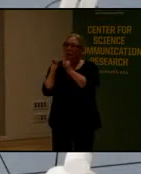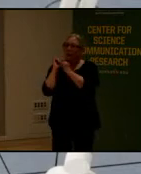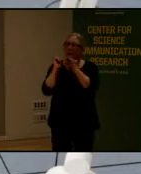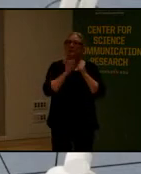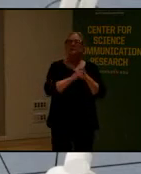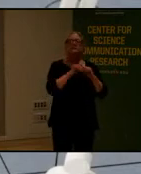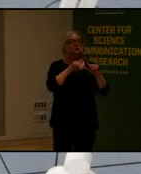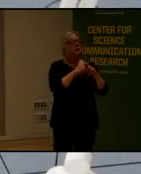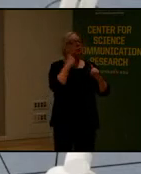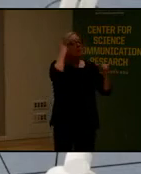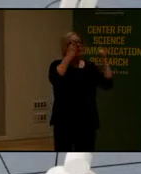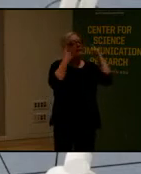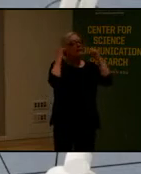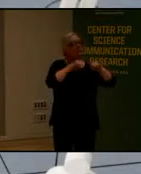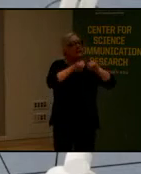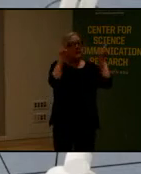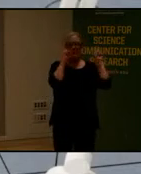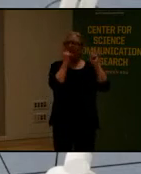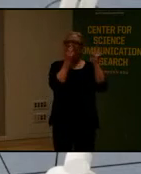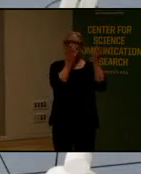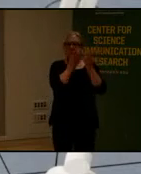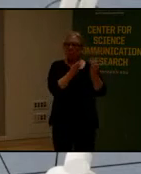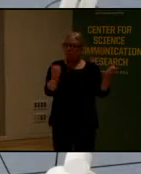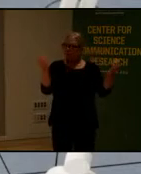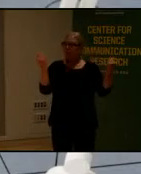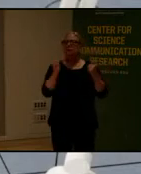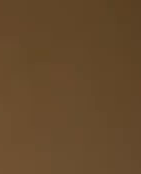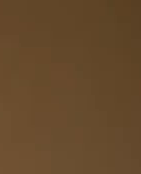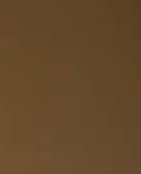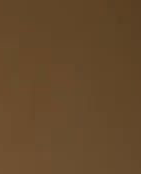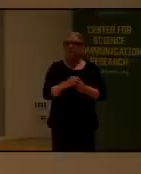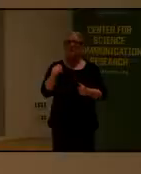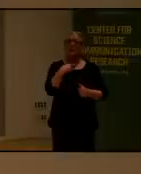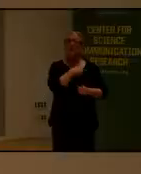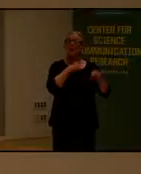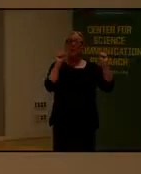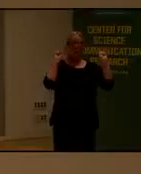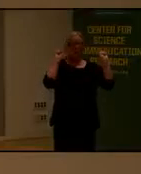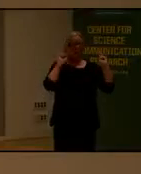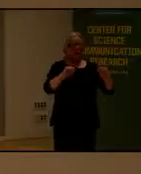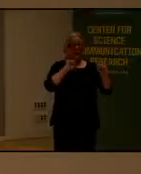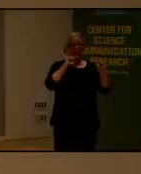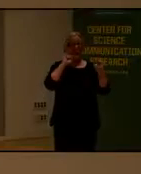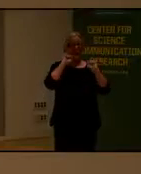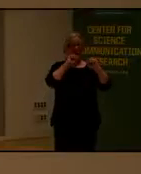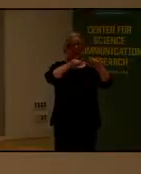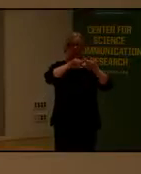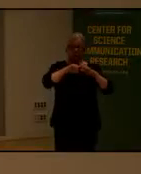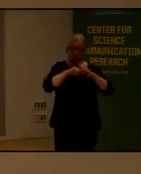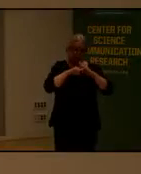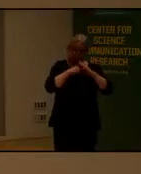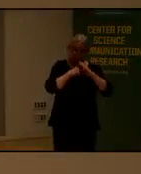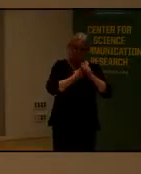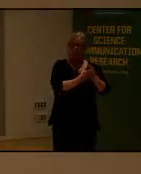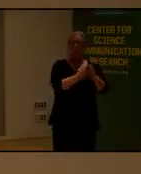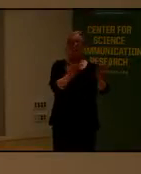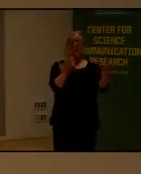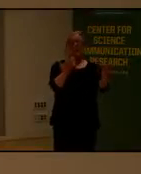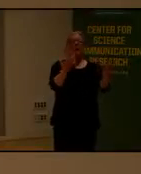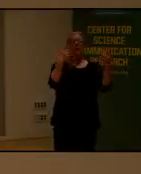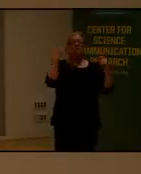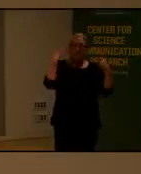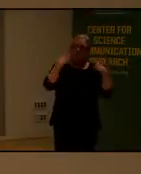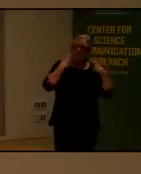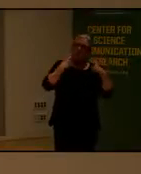about what these different solutions are that we can implement in order to achieve that future that we